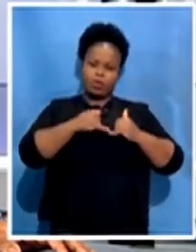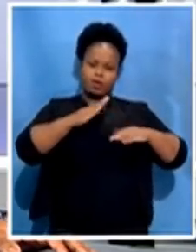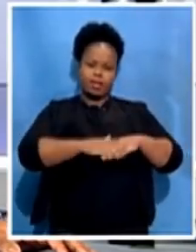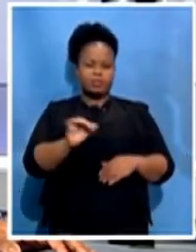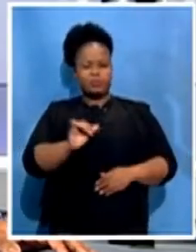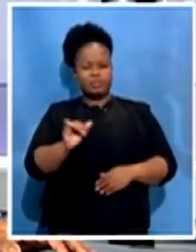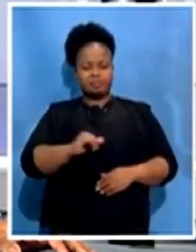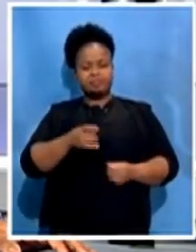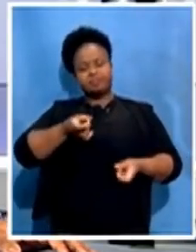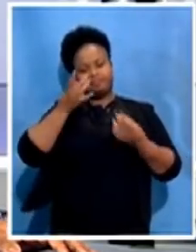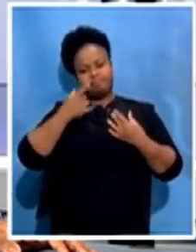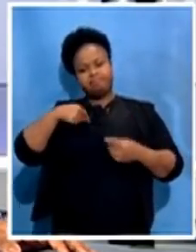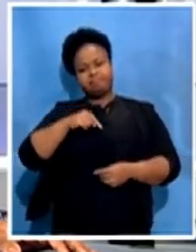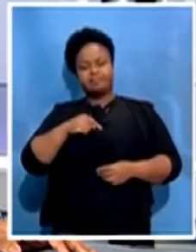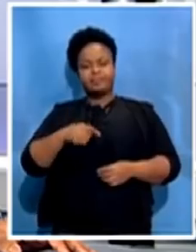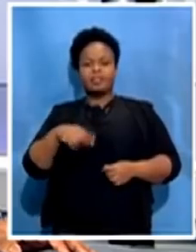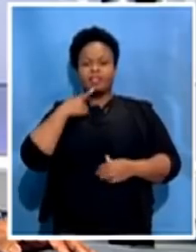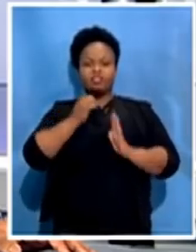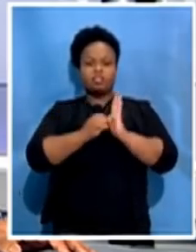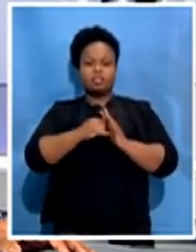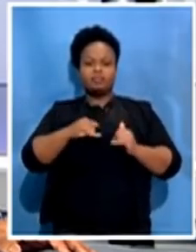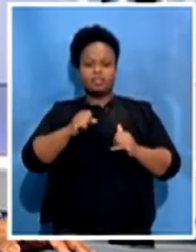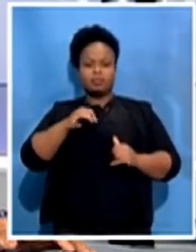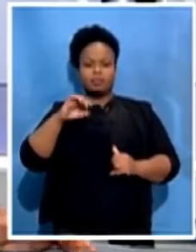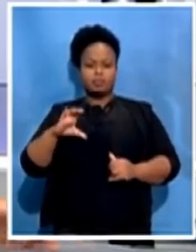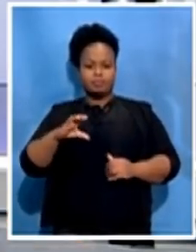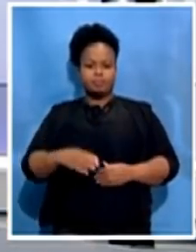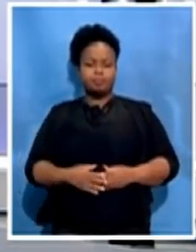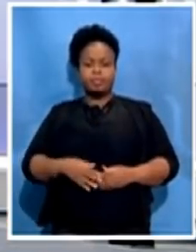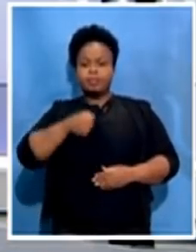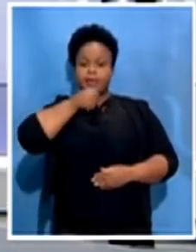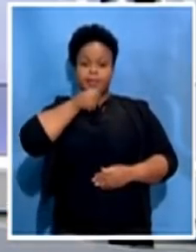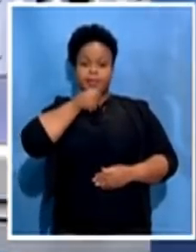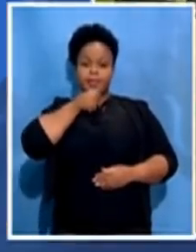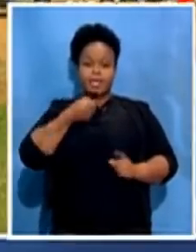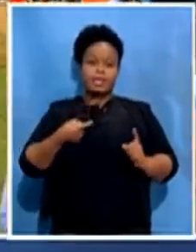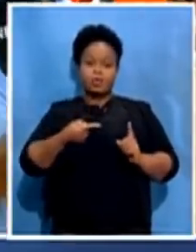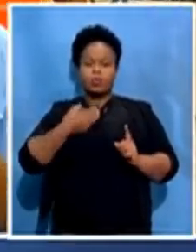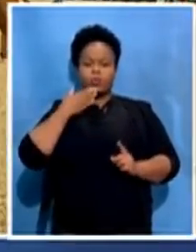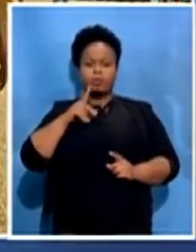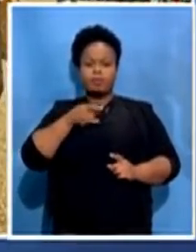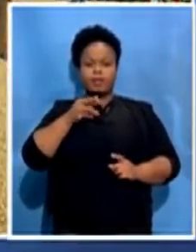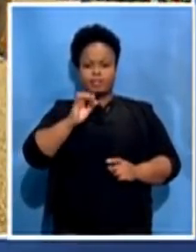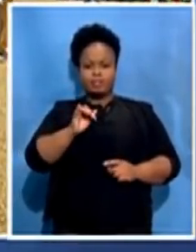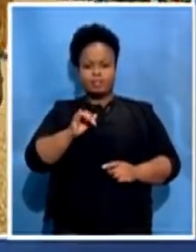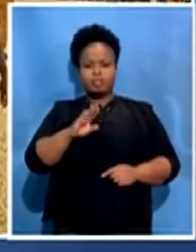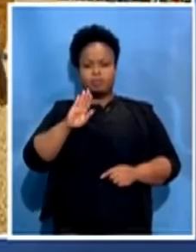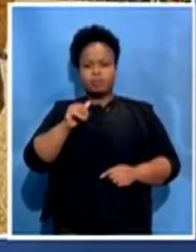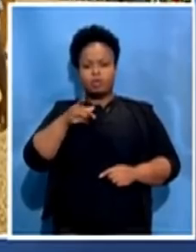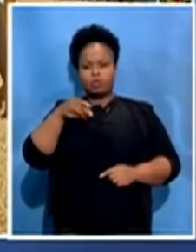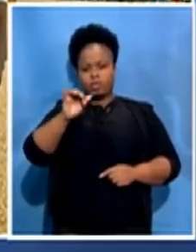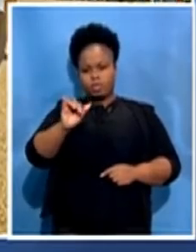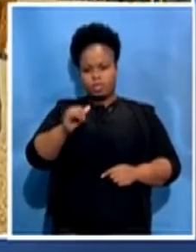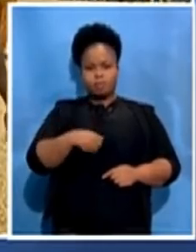agenda_SABC. I understand that we have our reporter Pimani Baloyi, who's standing by to tell us more. Pimani, what are